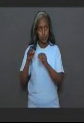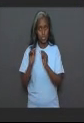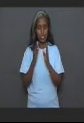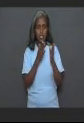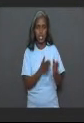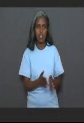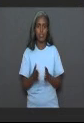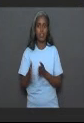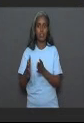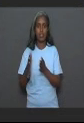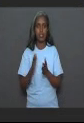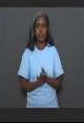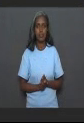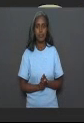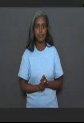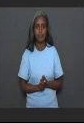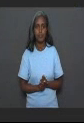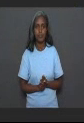Students, let's get ready.